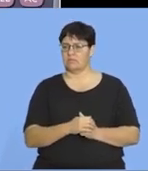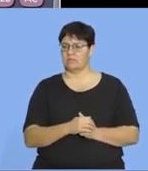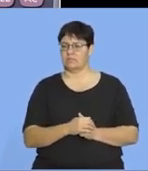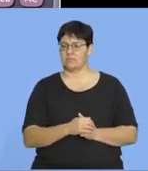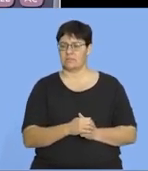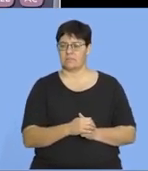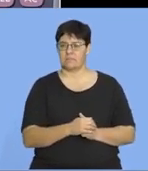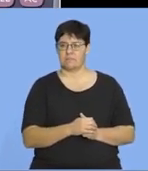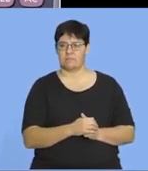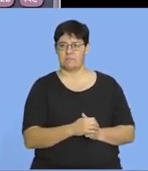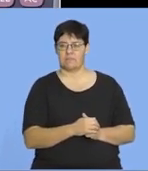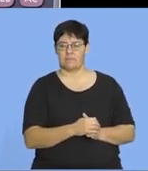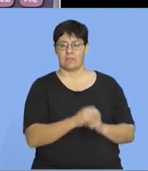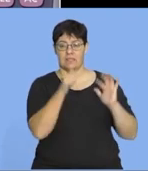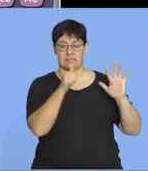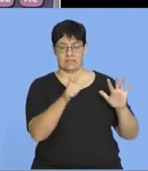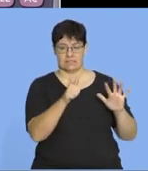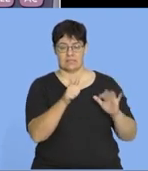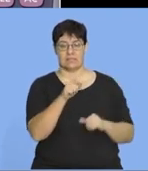Okay. So